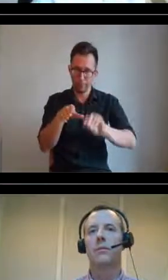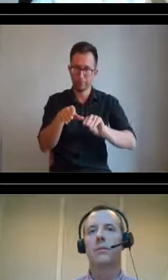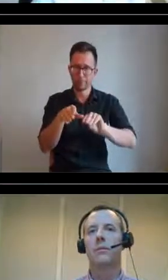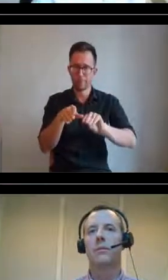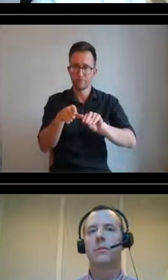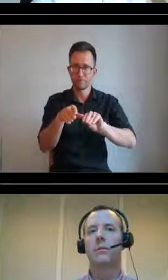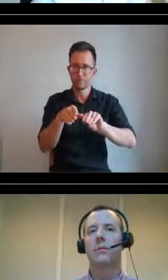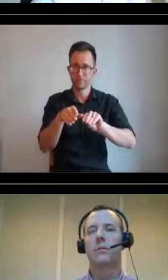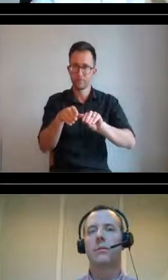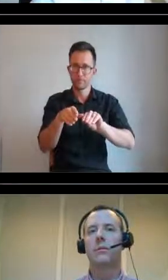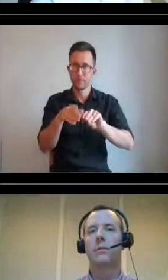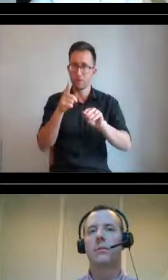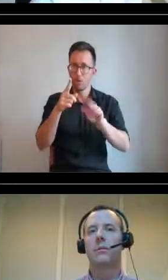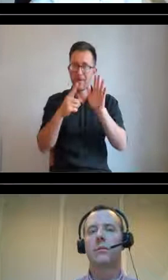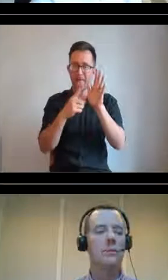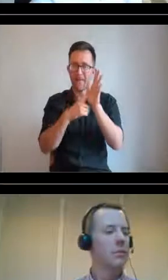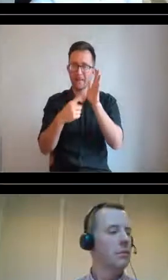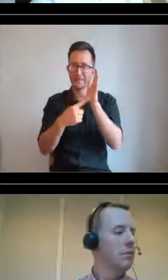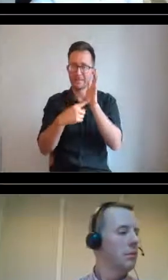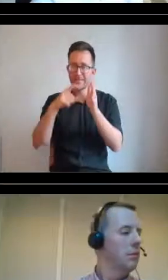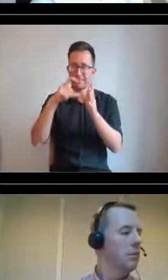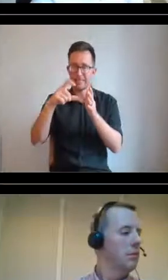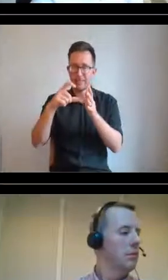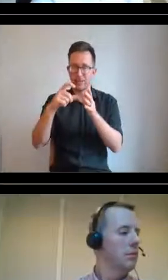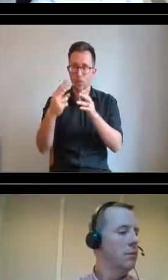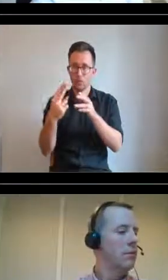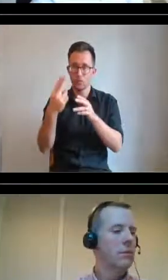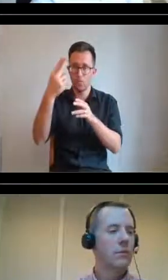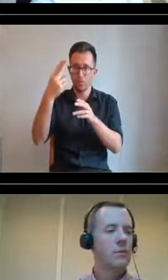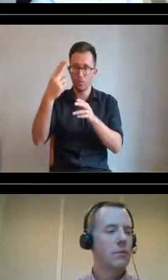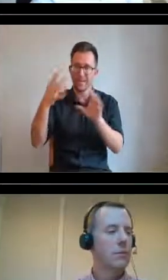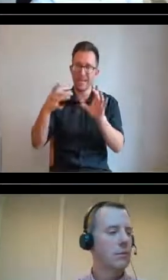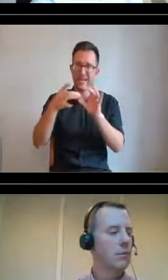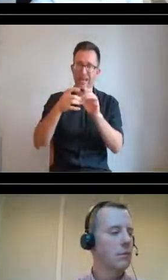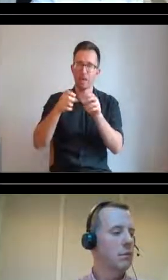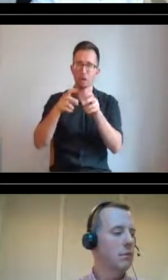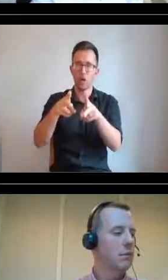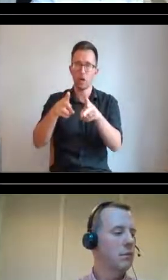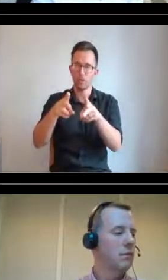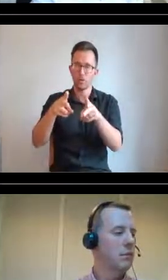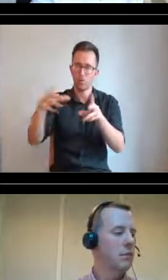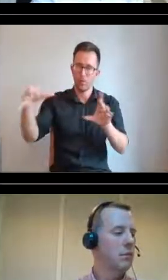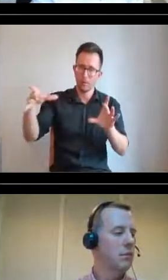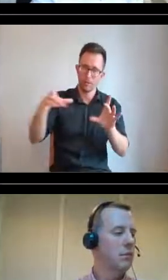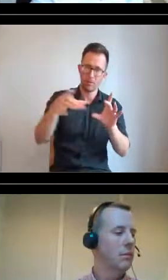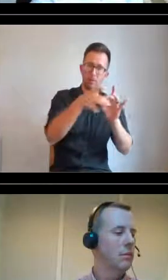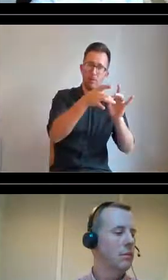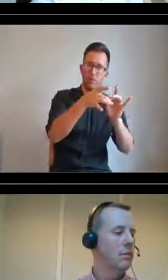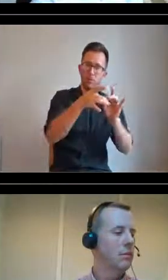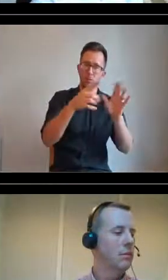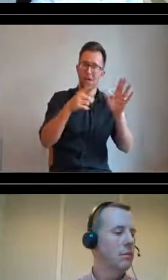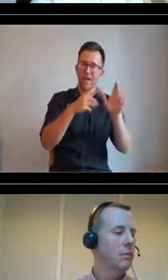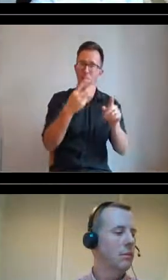Lower Thames Crossing north and southbound link road will join onto the A13. And we have to have a lane